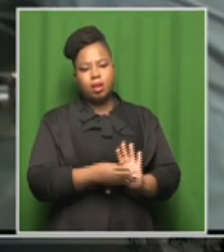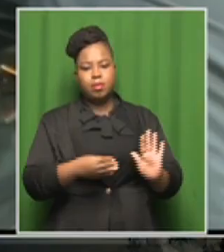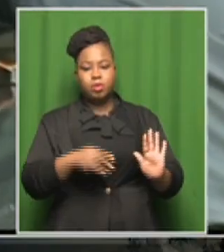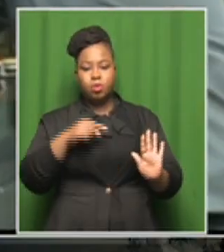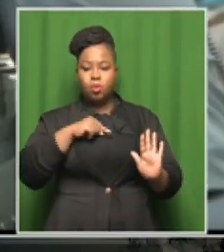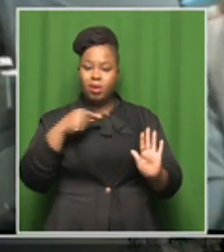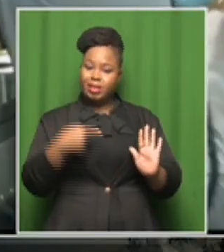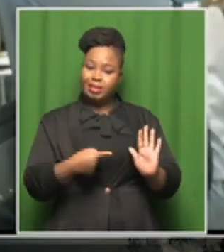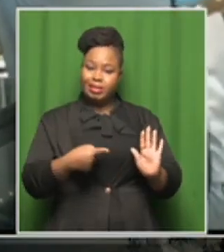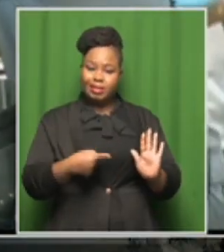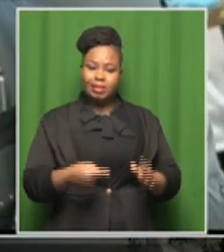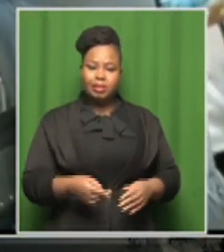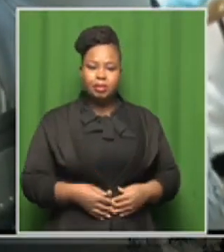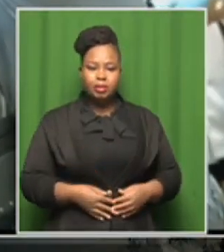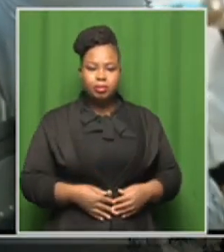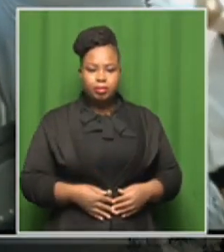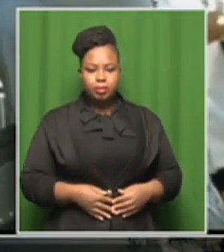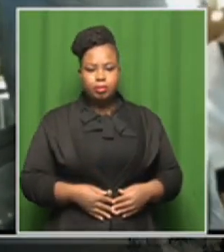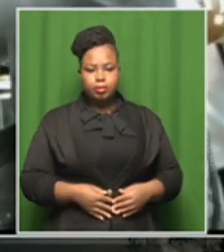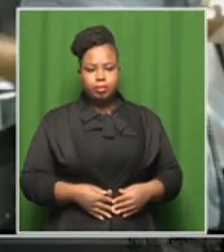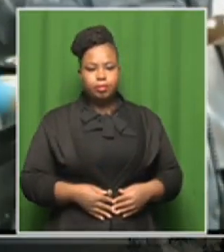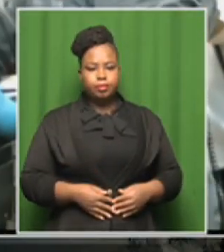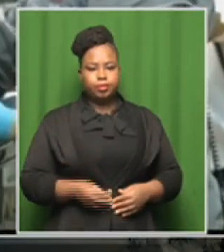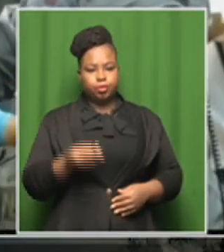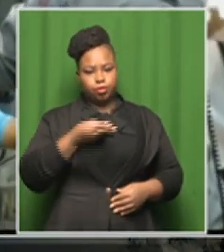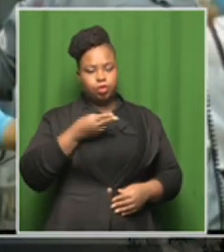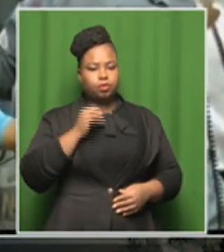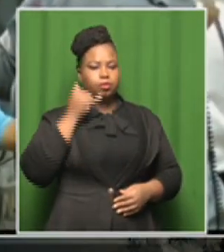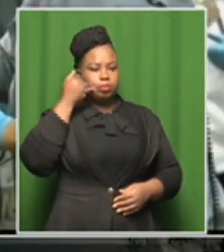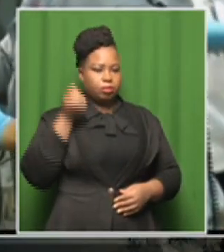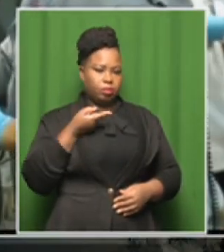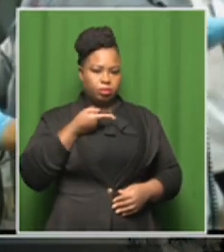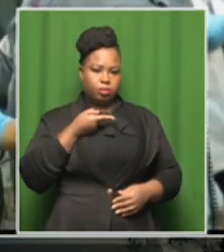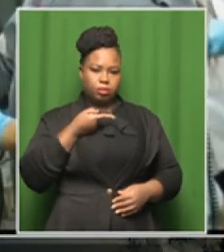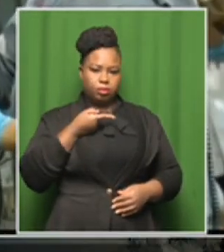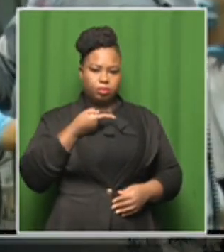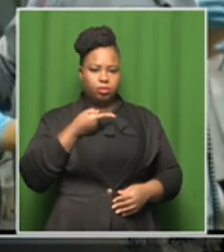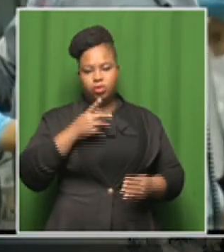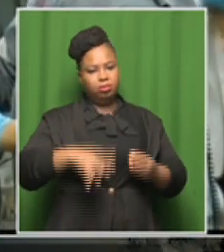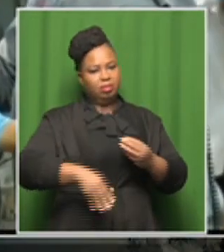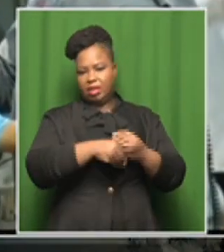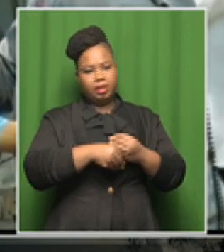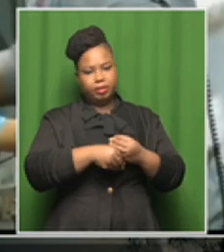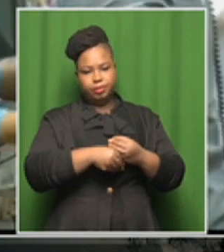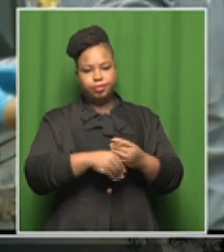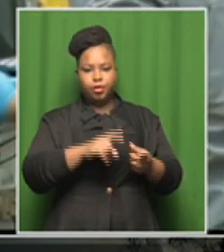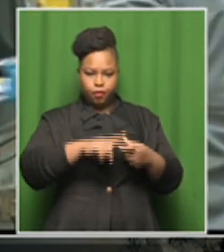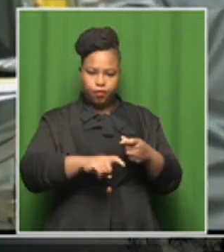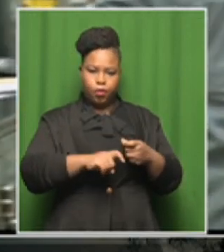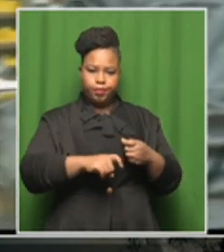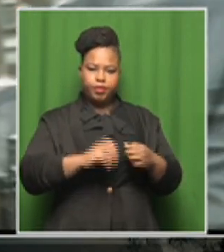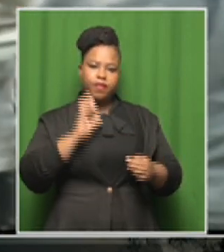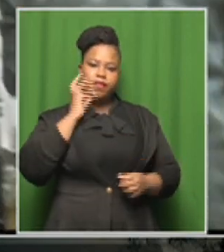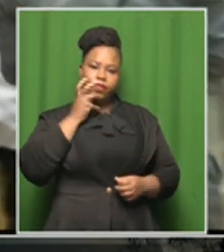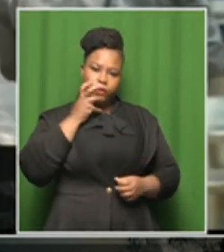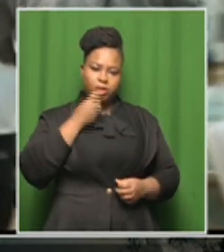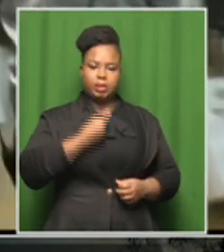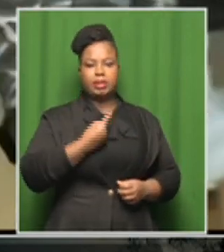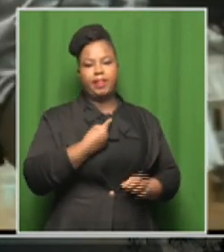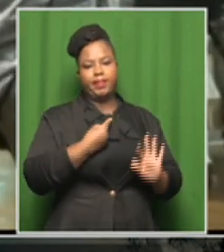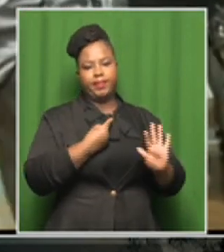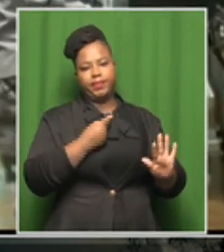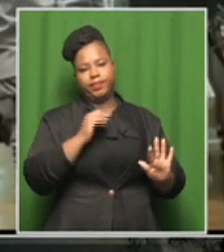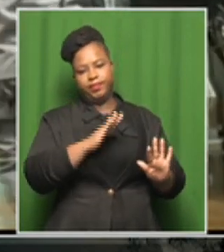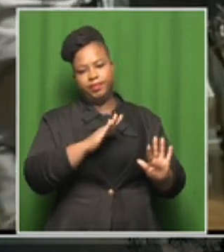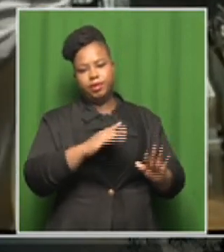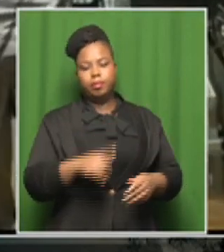because sugar from juices, it's not added, so it comes from the fruits. Or else